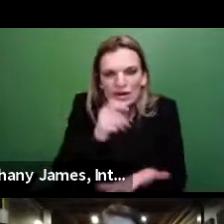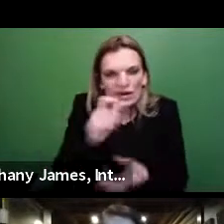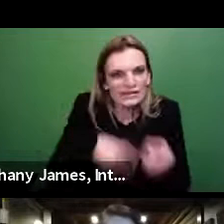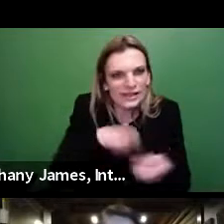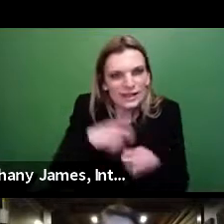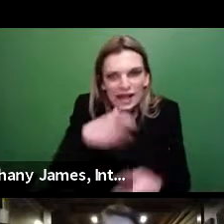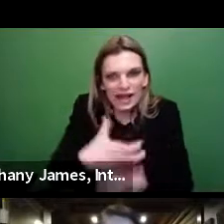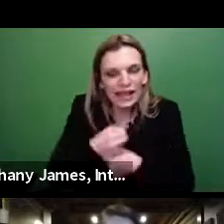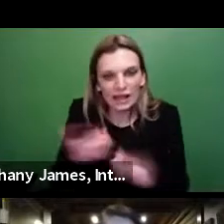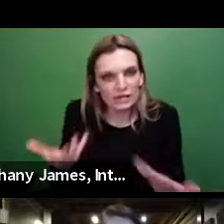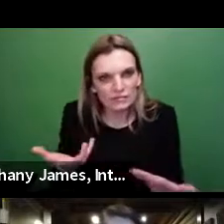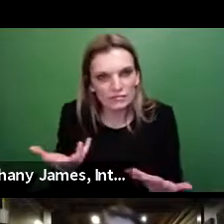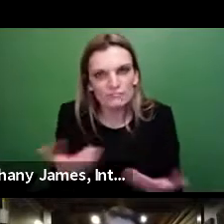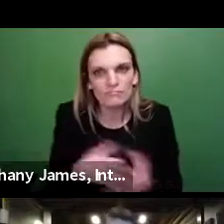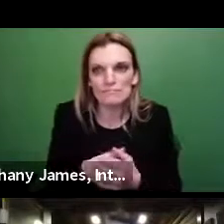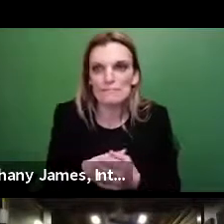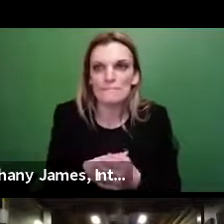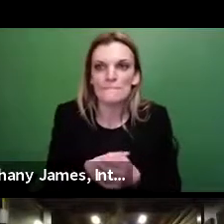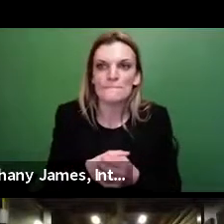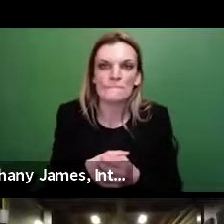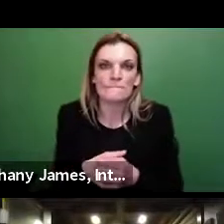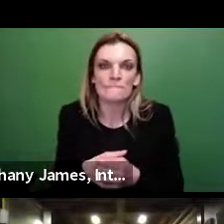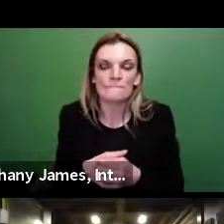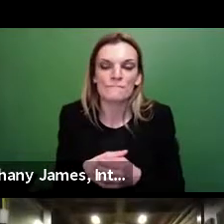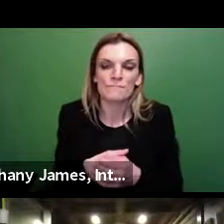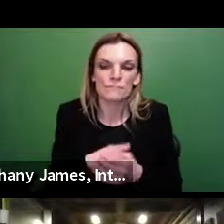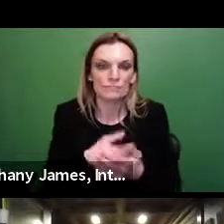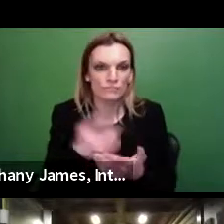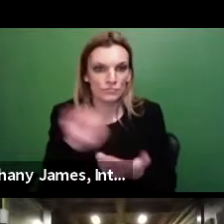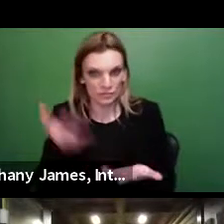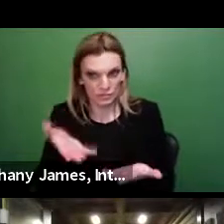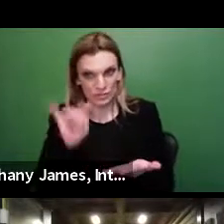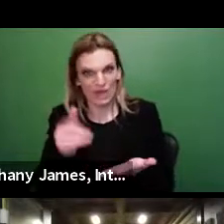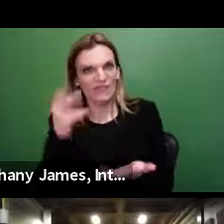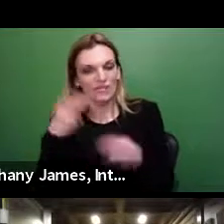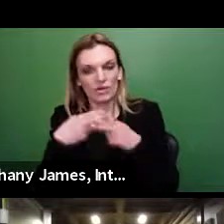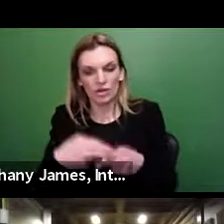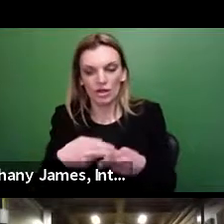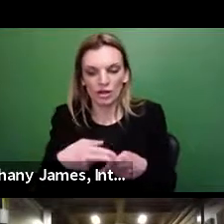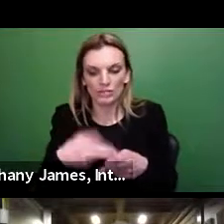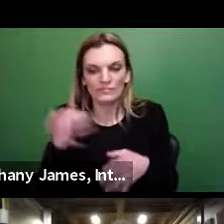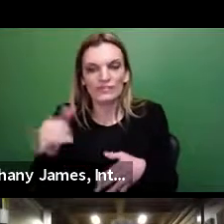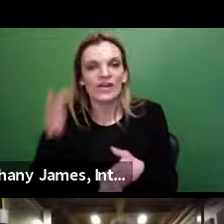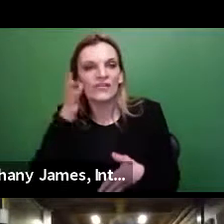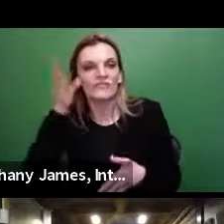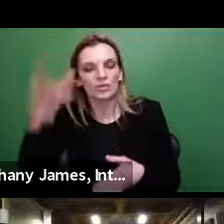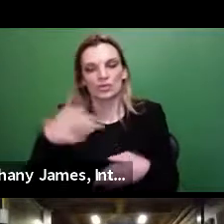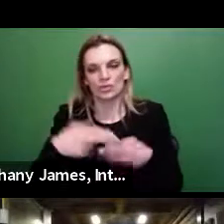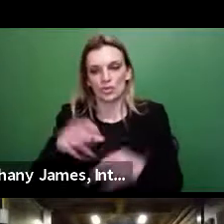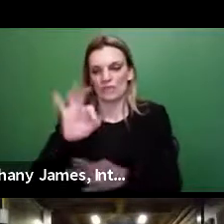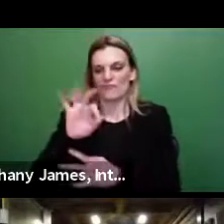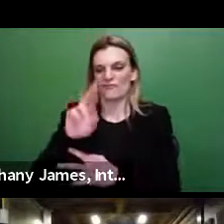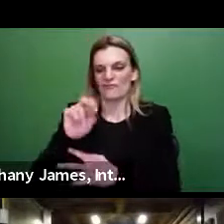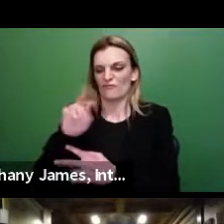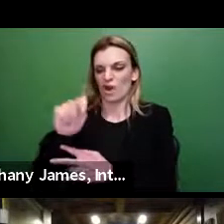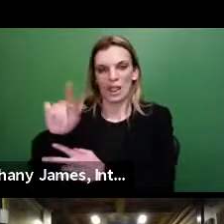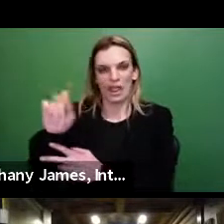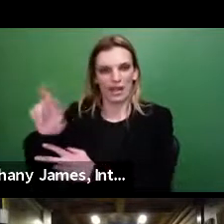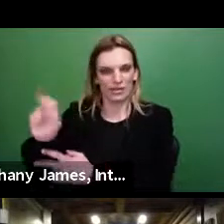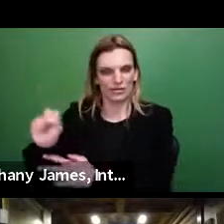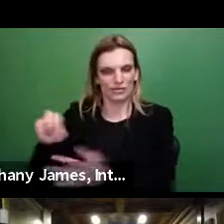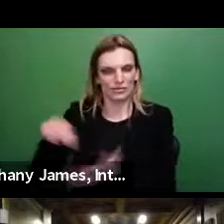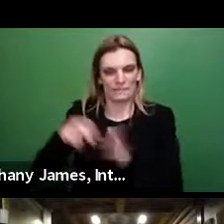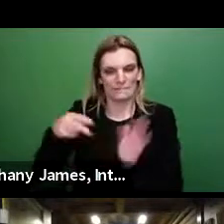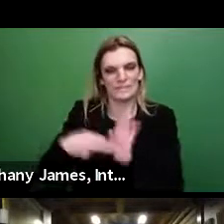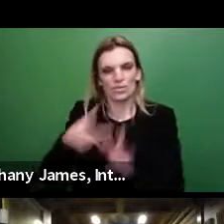No. For example, future frontliners required you to fill out FAFSA. And in order to fill